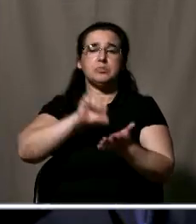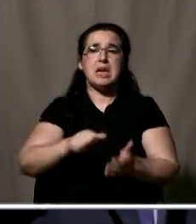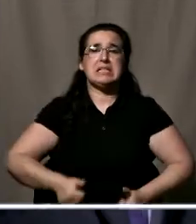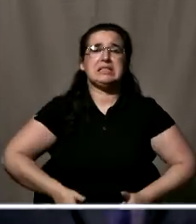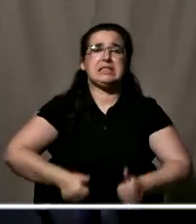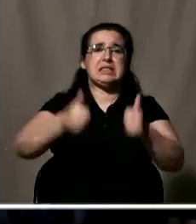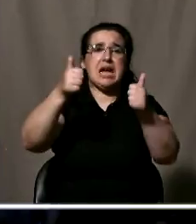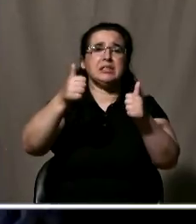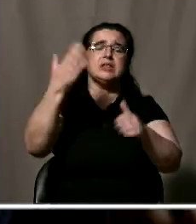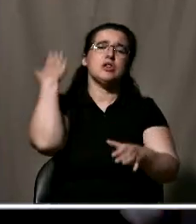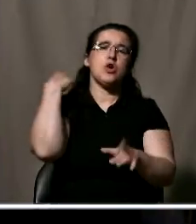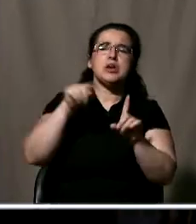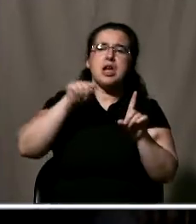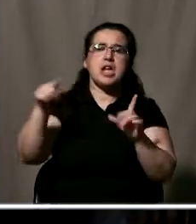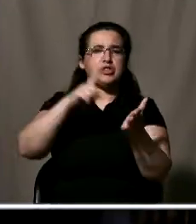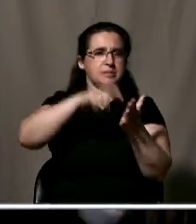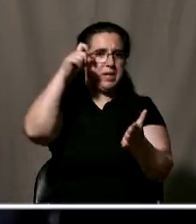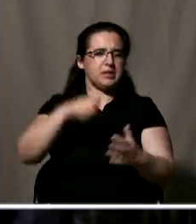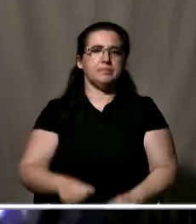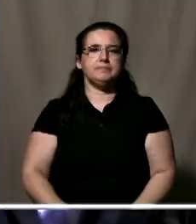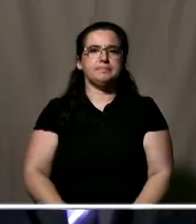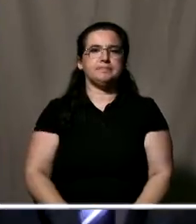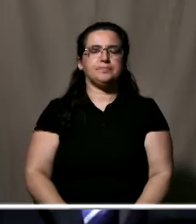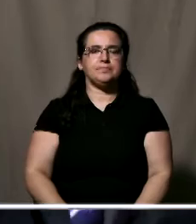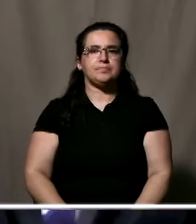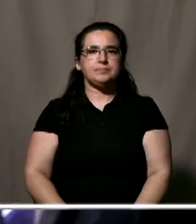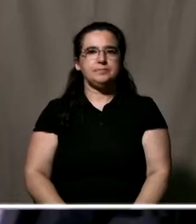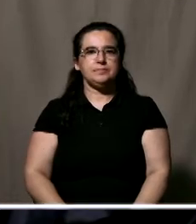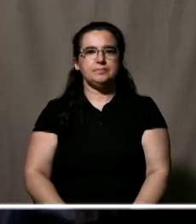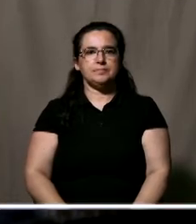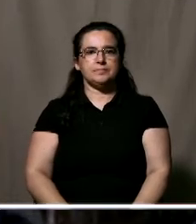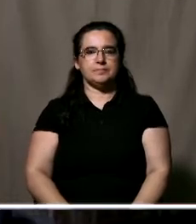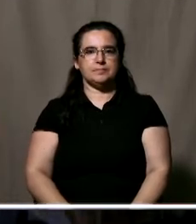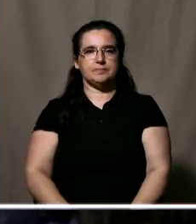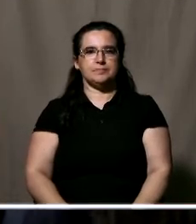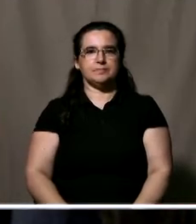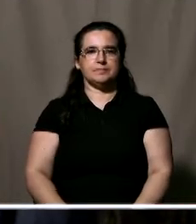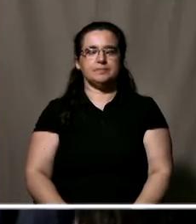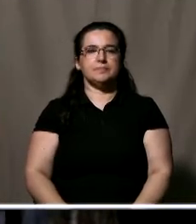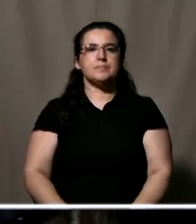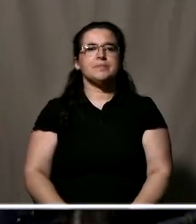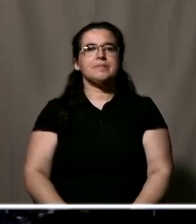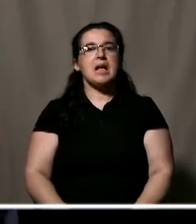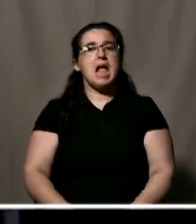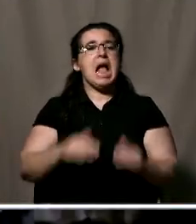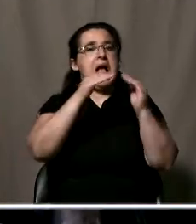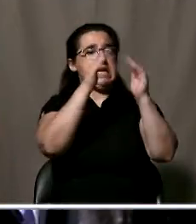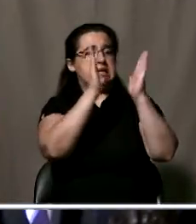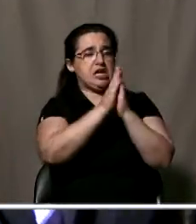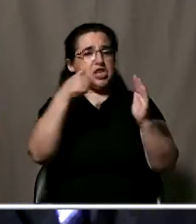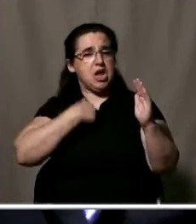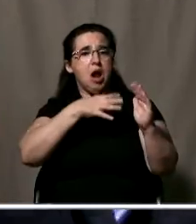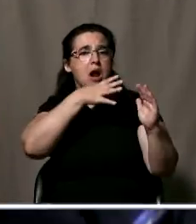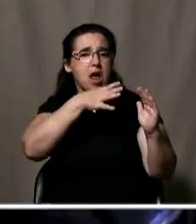da costa este dos Estados Unidos. And the church that was sponsoring the meetings had a wonderful pastor and his wife. E a igreja onde eu estava a fazer